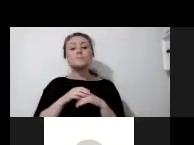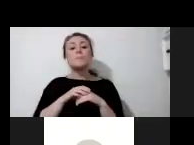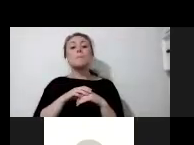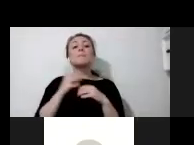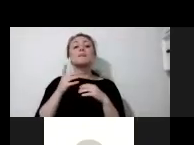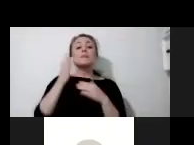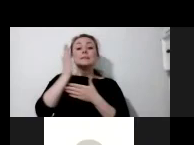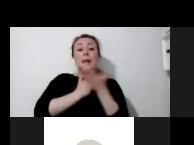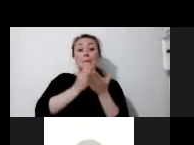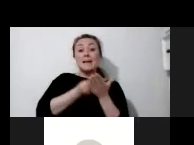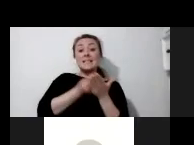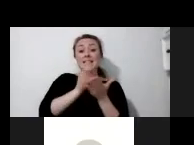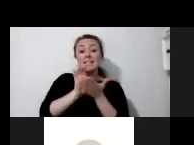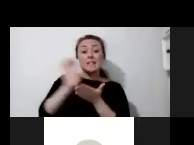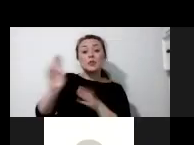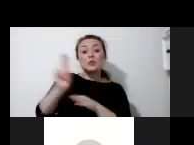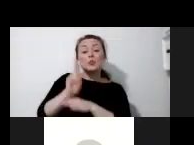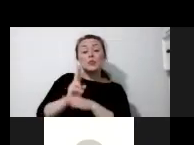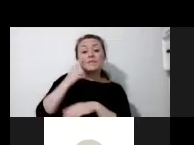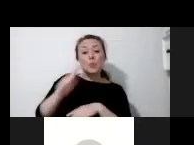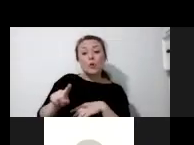the Dr. Mani